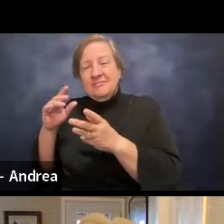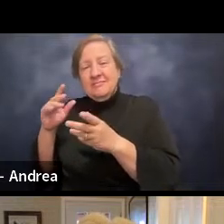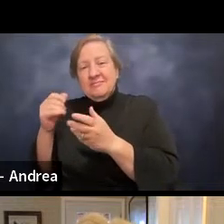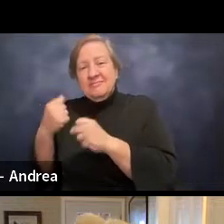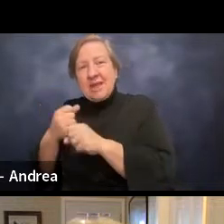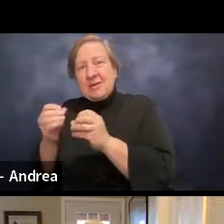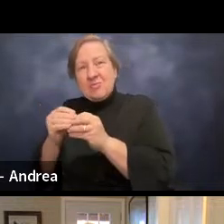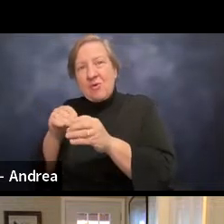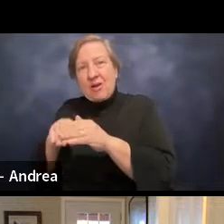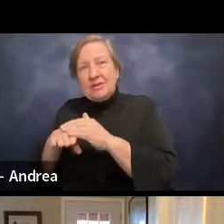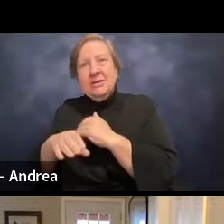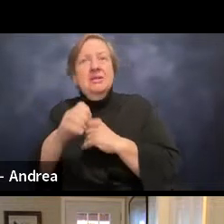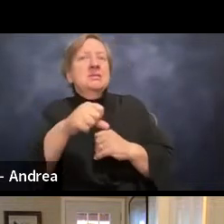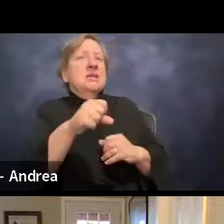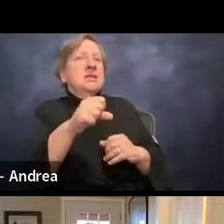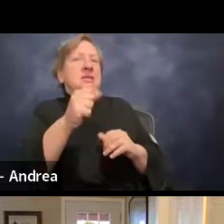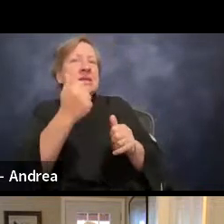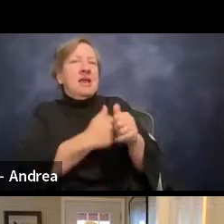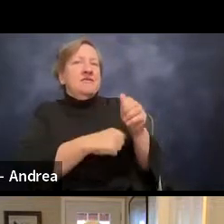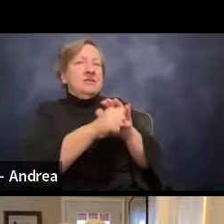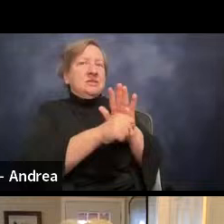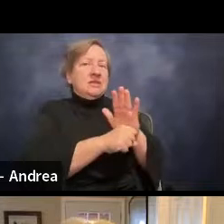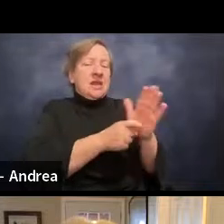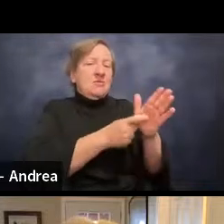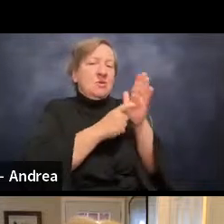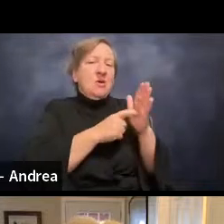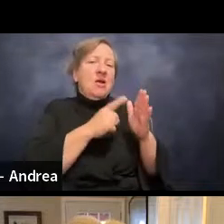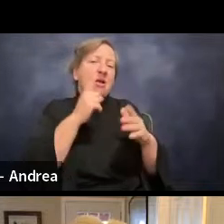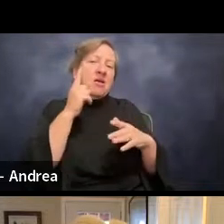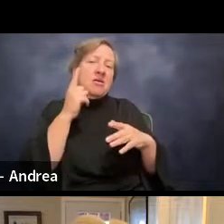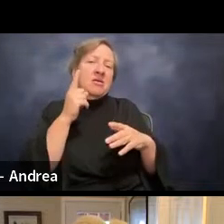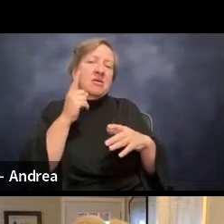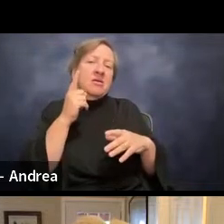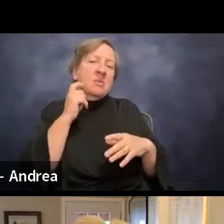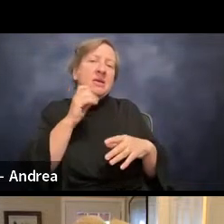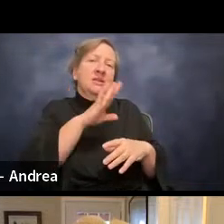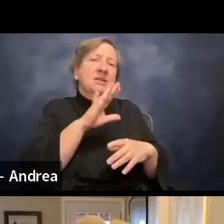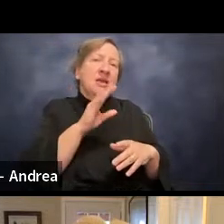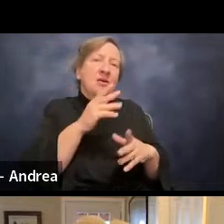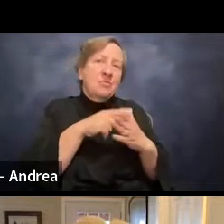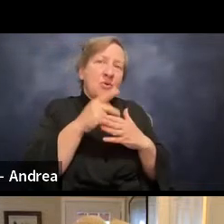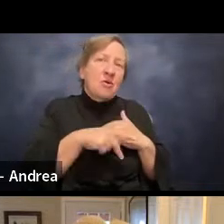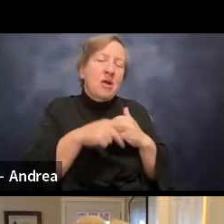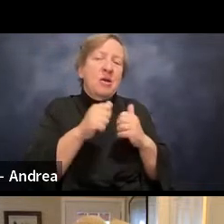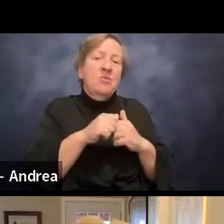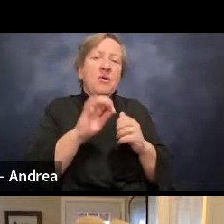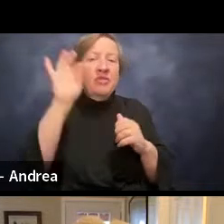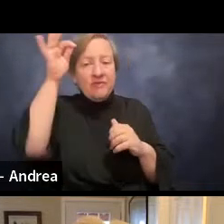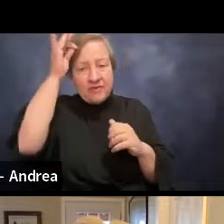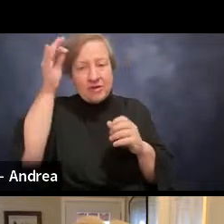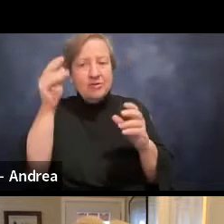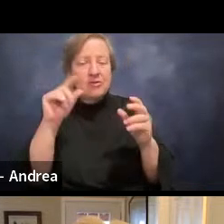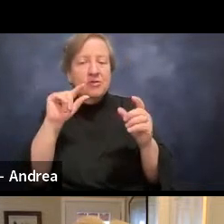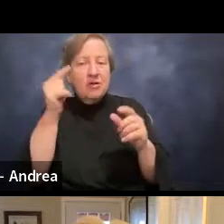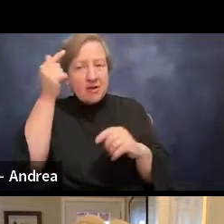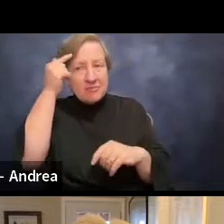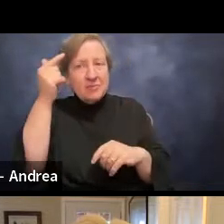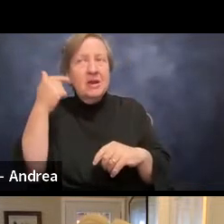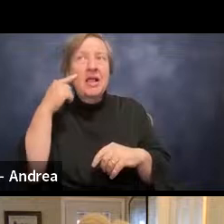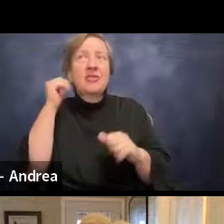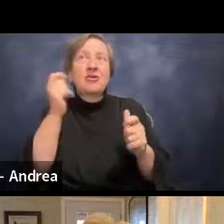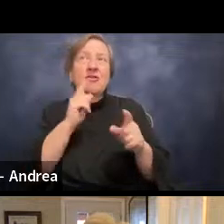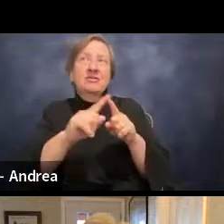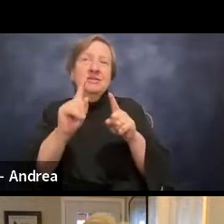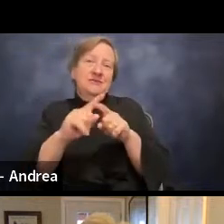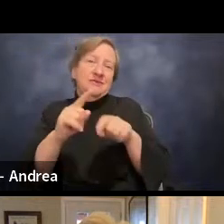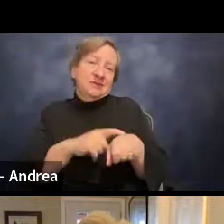Yes, every state's required to per their programs with the federal government. I think they're all on different